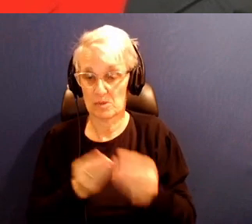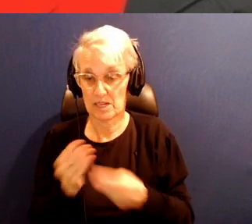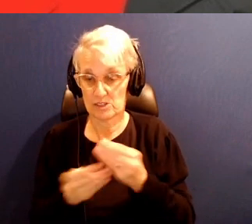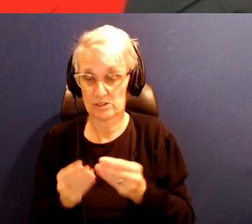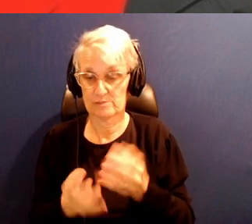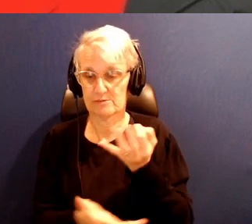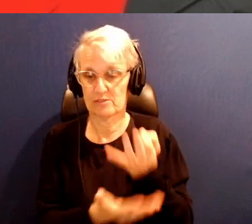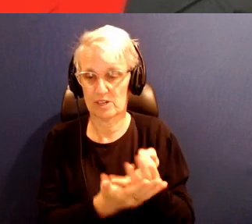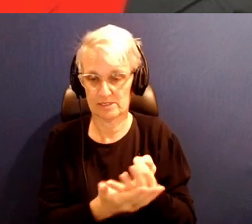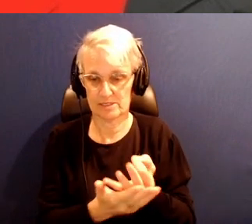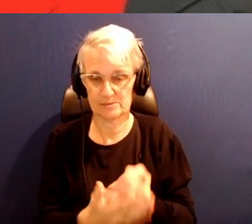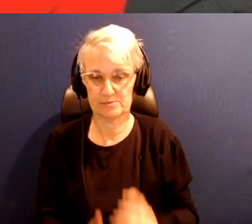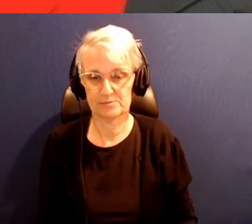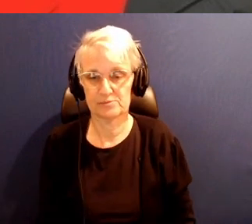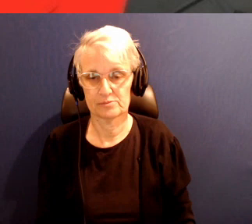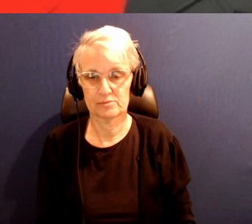and finances.